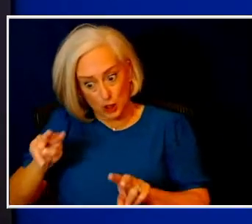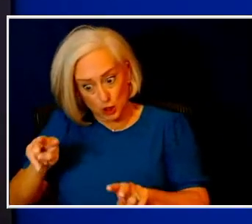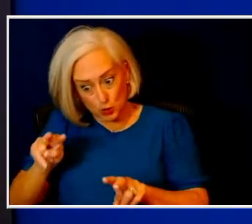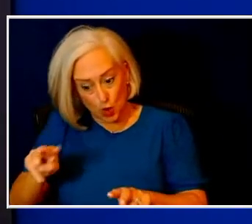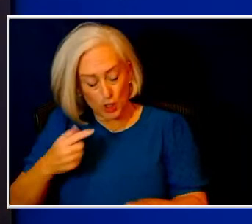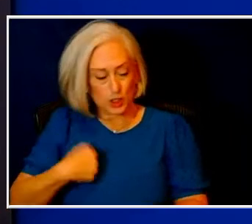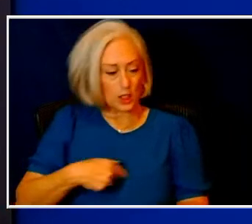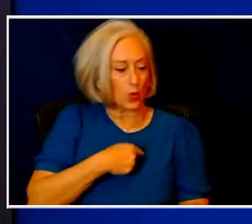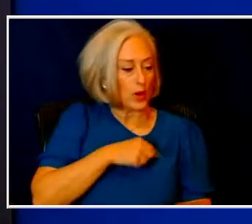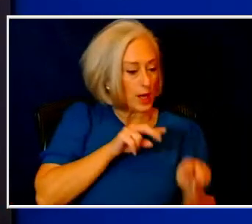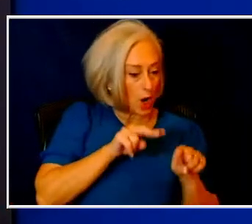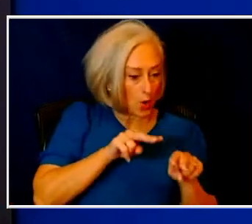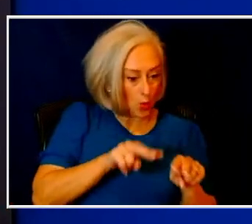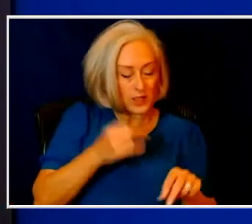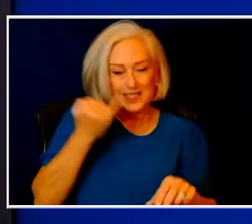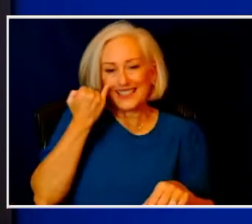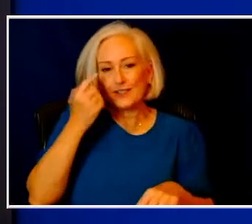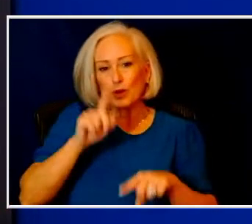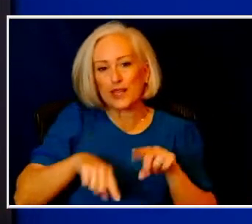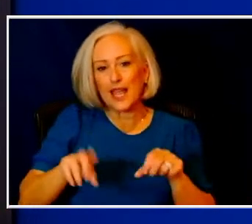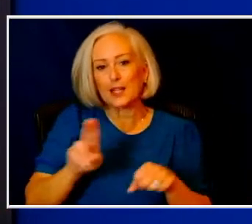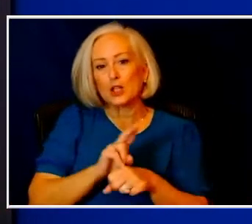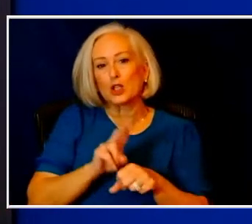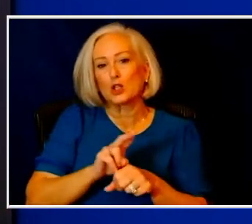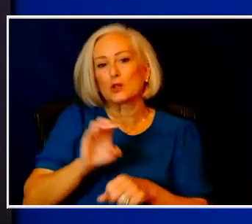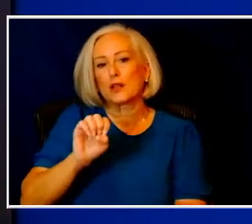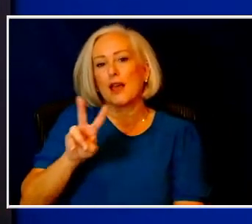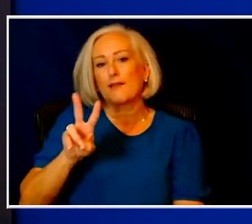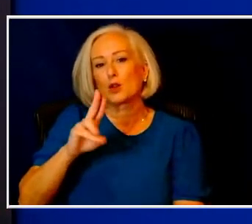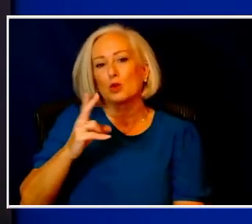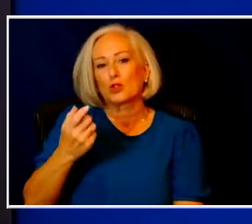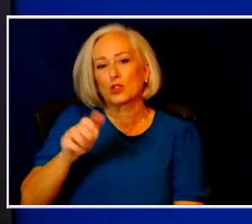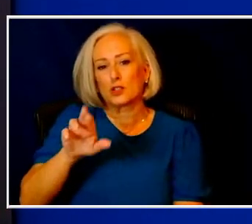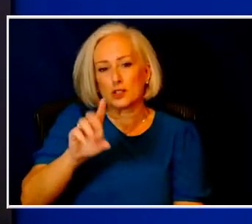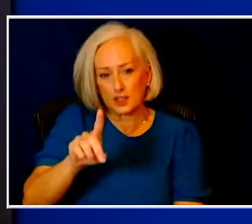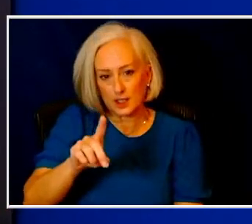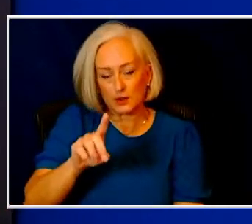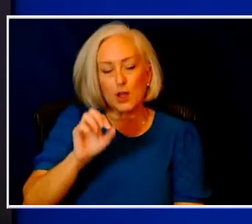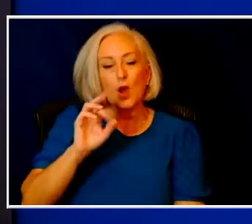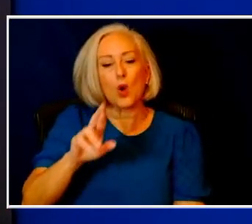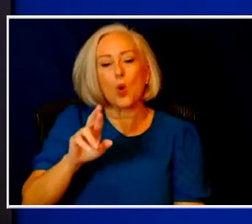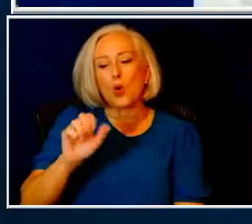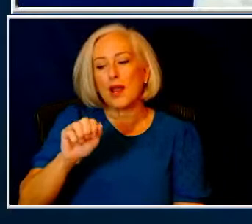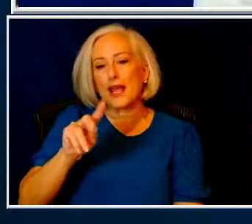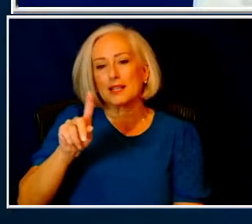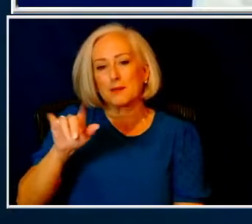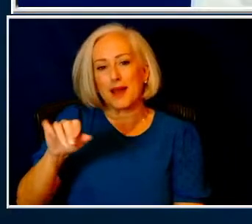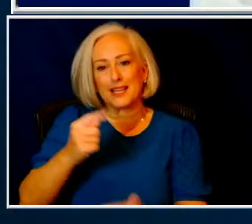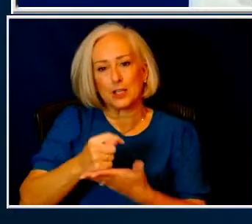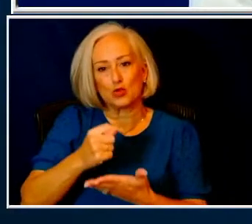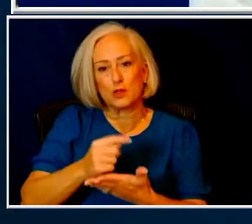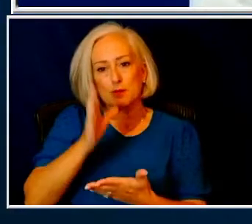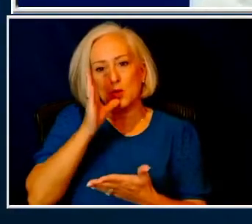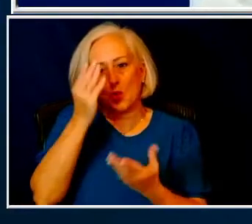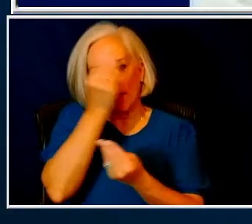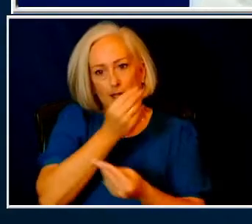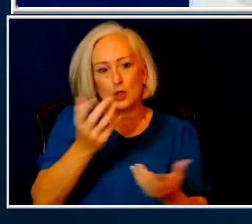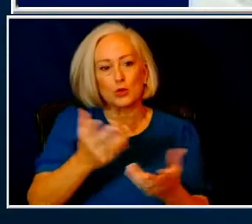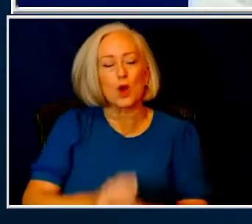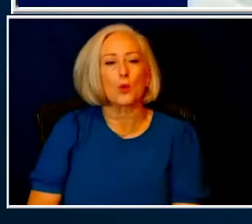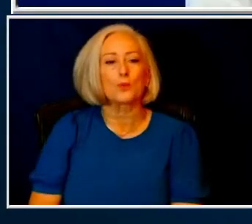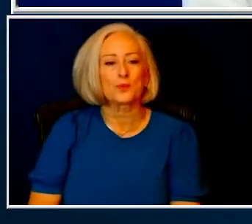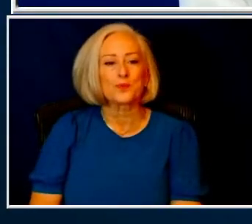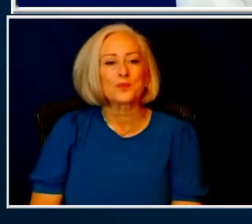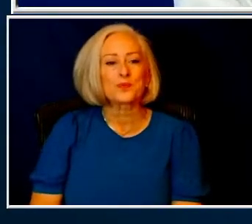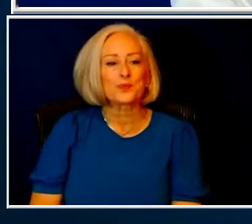use Evusheld as that protective measure, but also antibodies for that treatment, we'll certainly let you know. So that'll be really